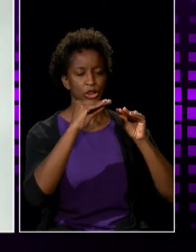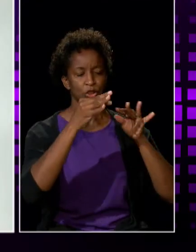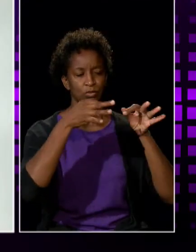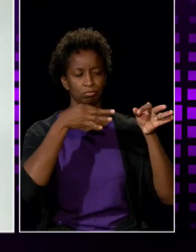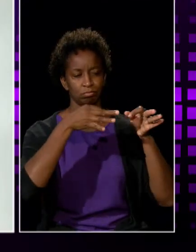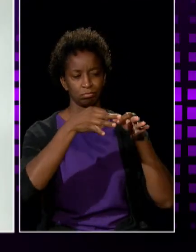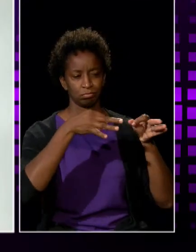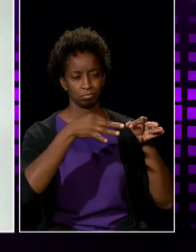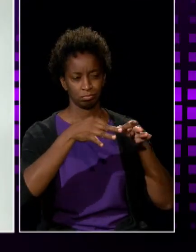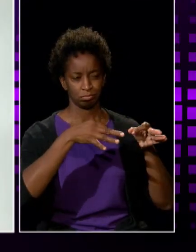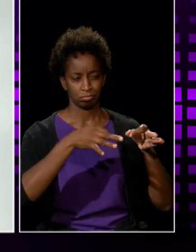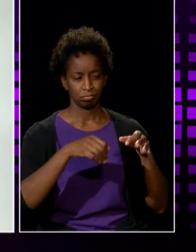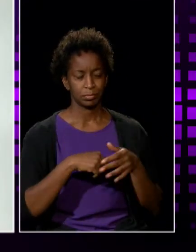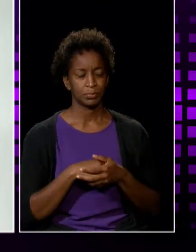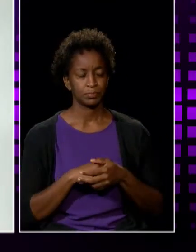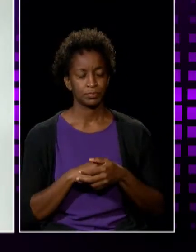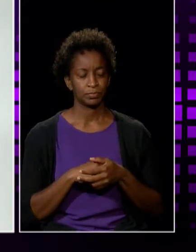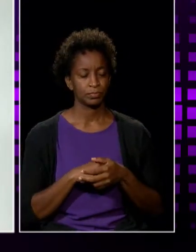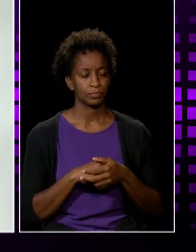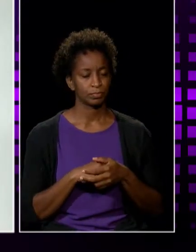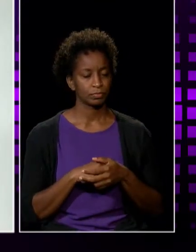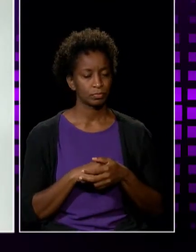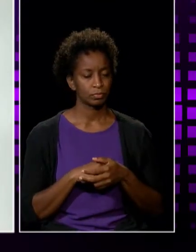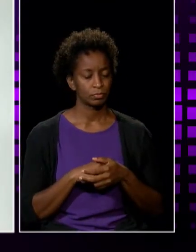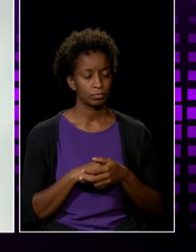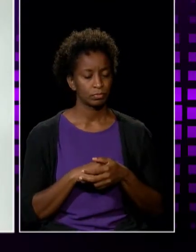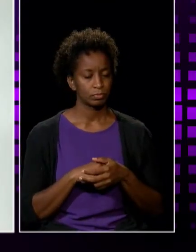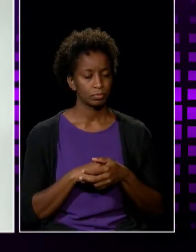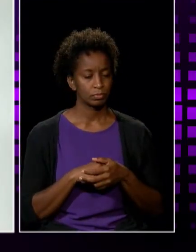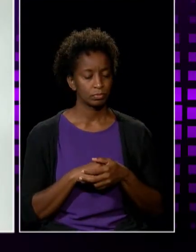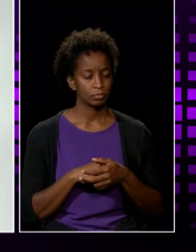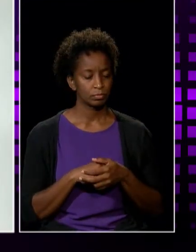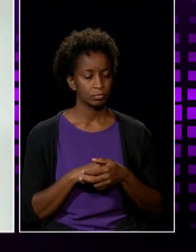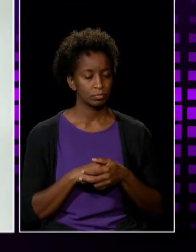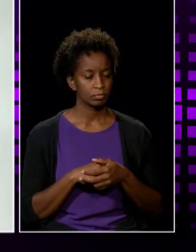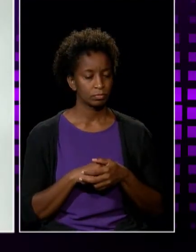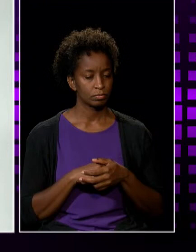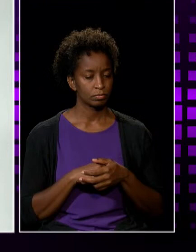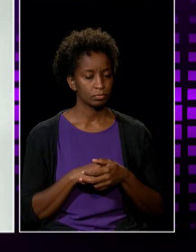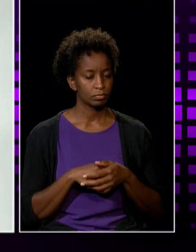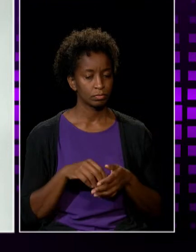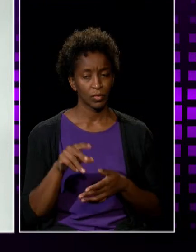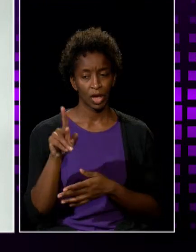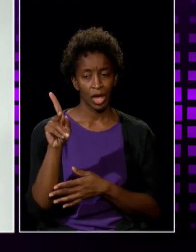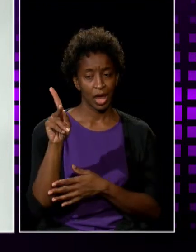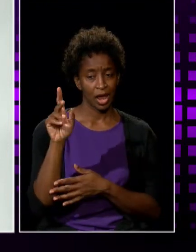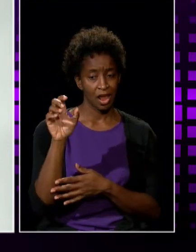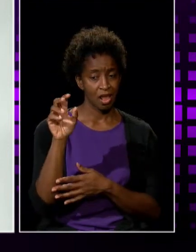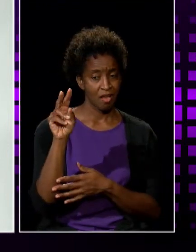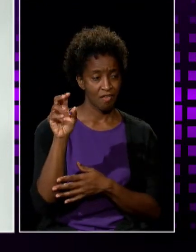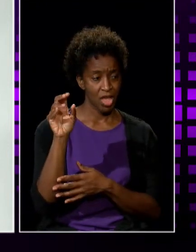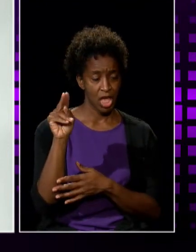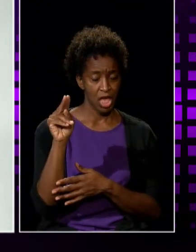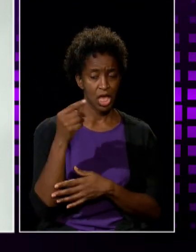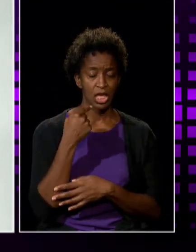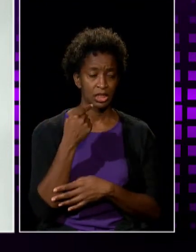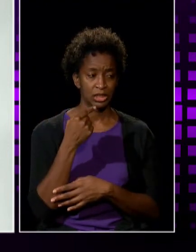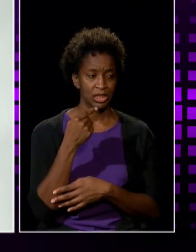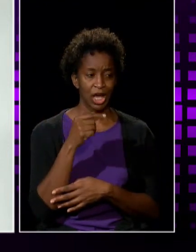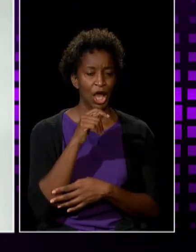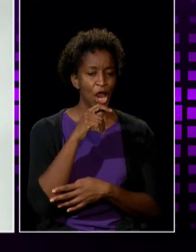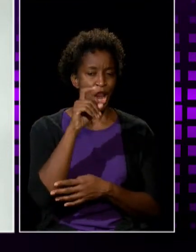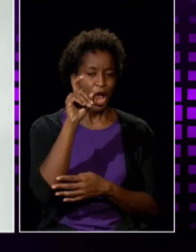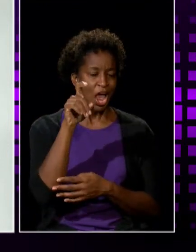rightfully said for him personally he wouldn't have needed, you know, any explanation as to why this transition would occur. That's not the case